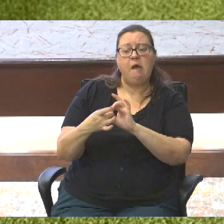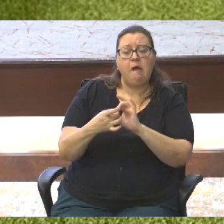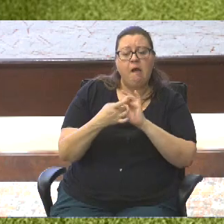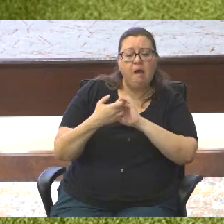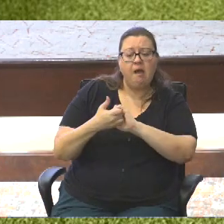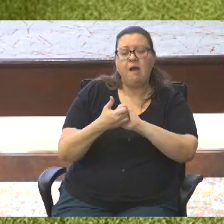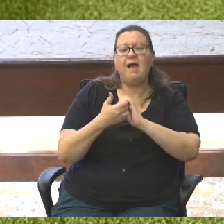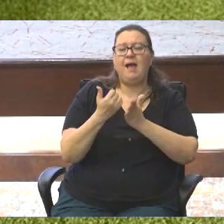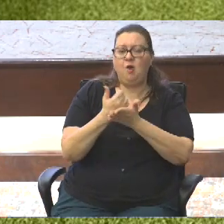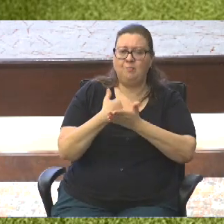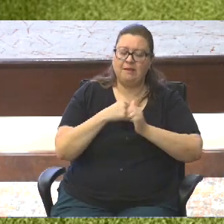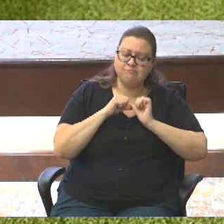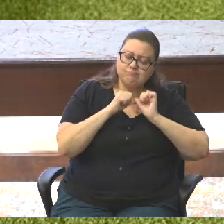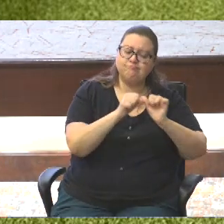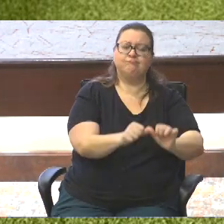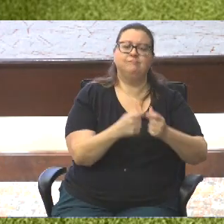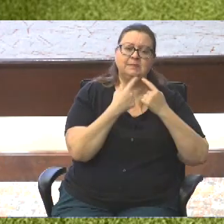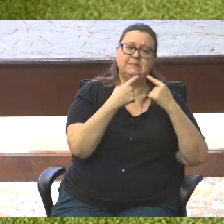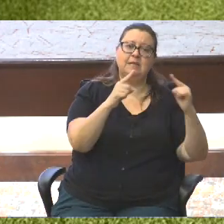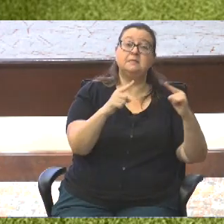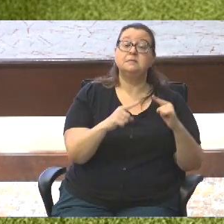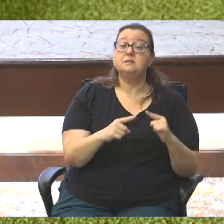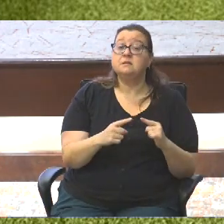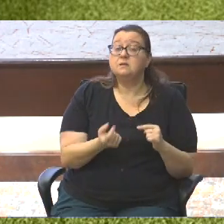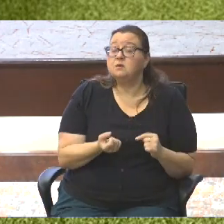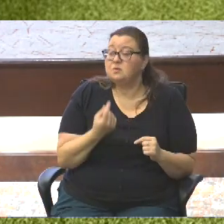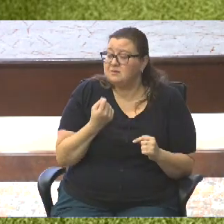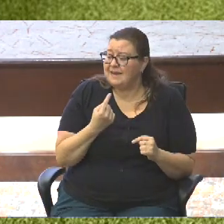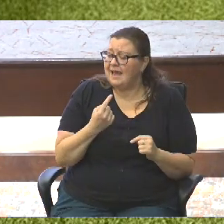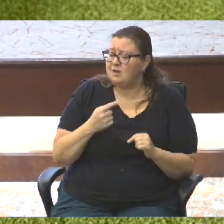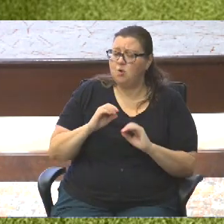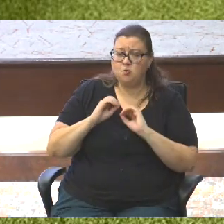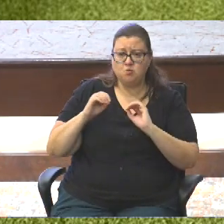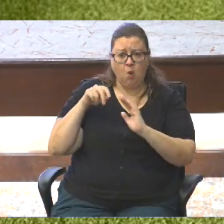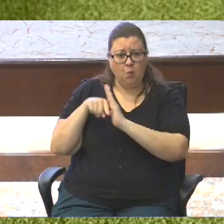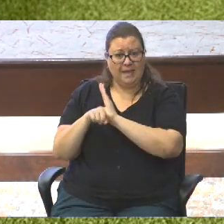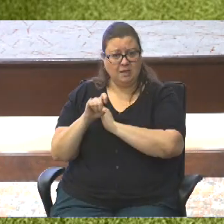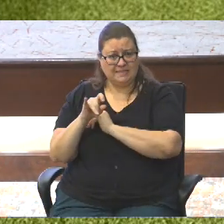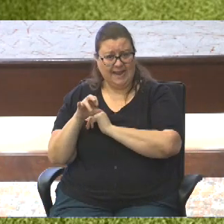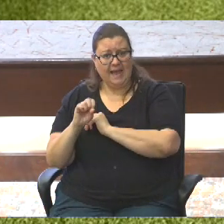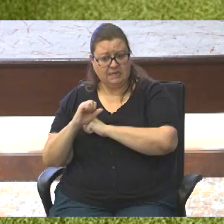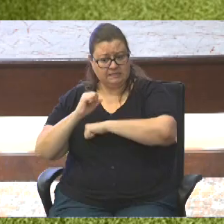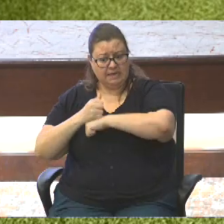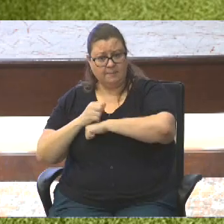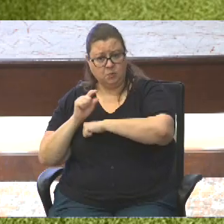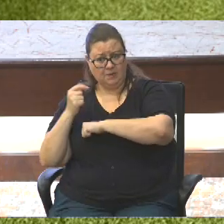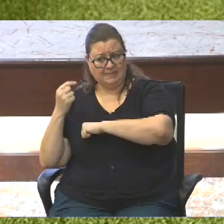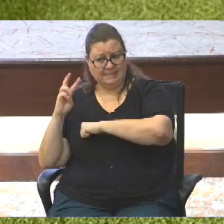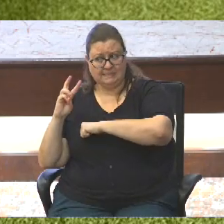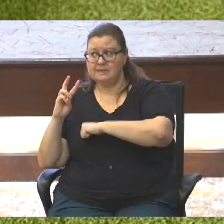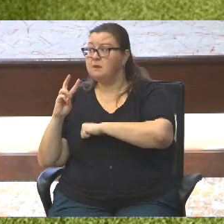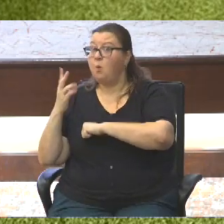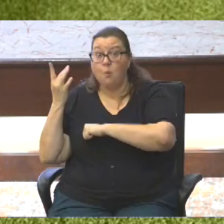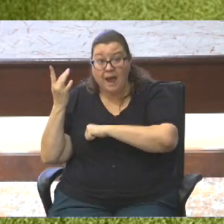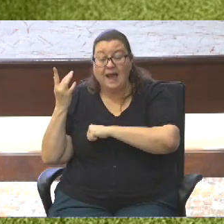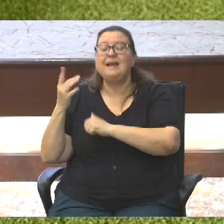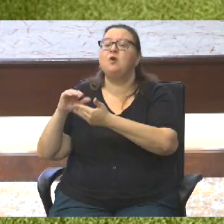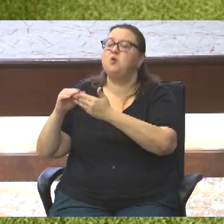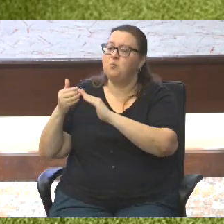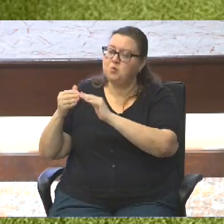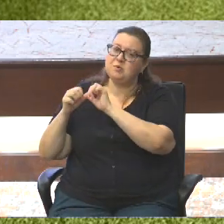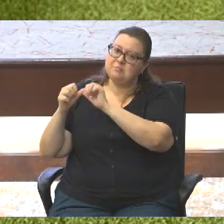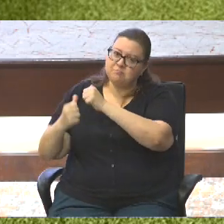long-term success. We would not have reached no-kill status in 2016 without the support of the community, and we need that continued support to maintain